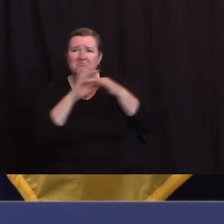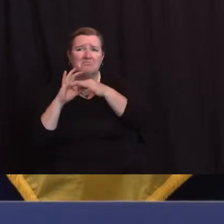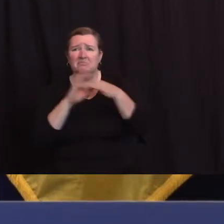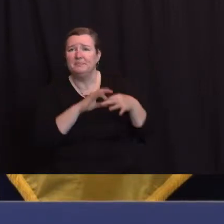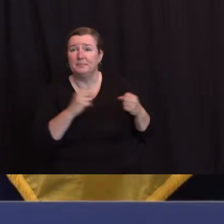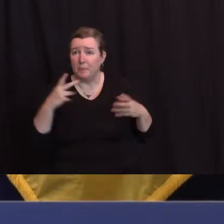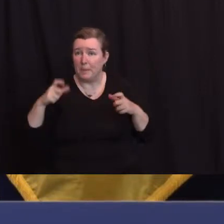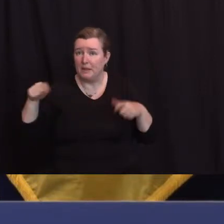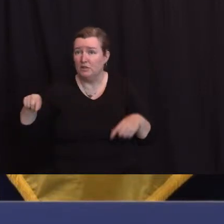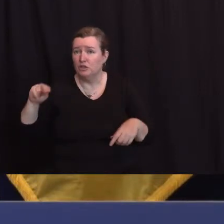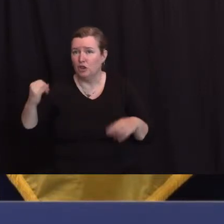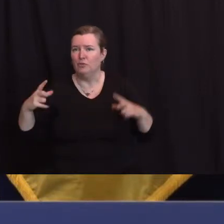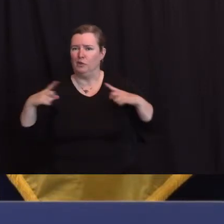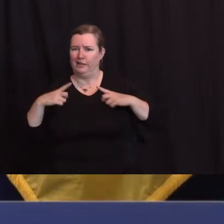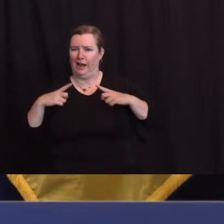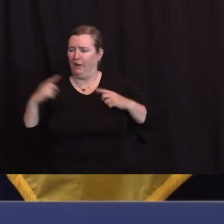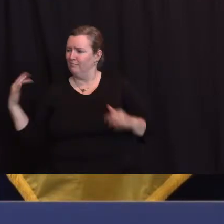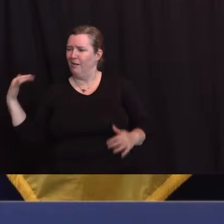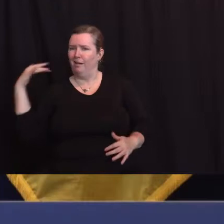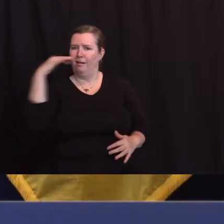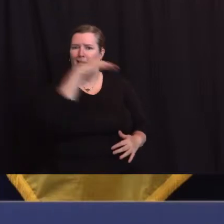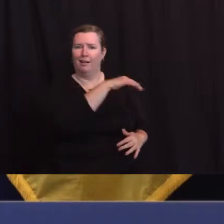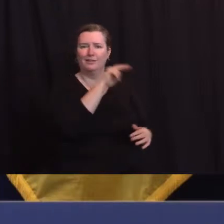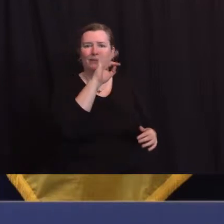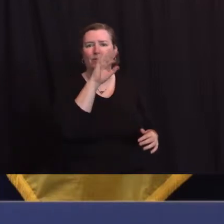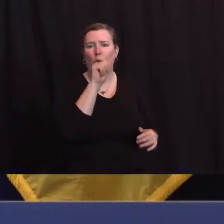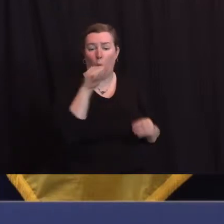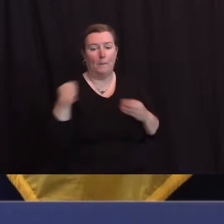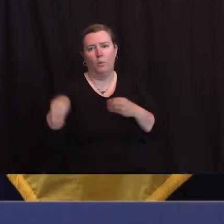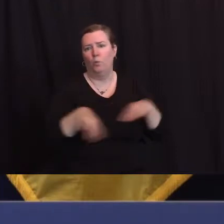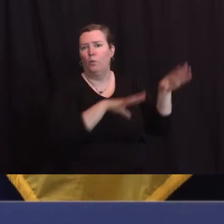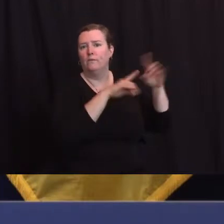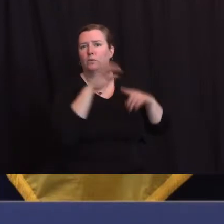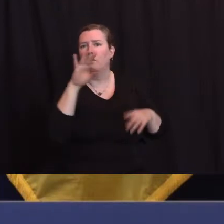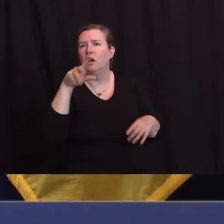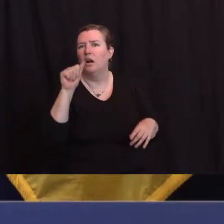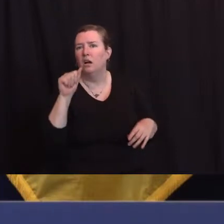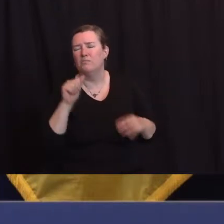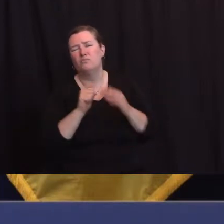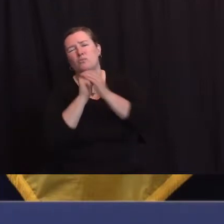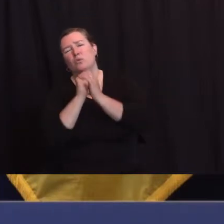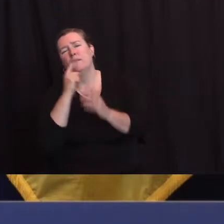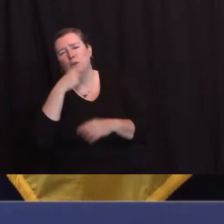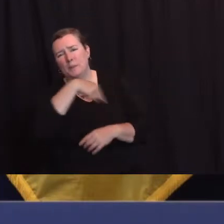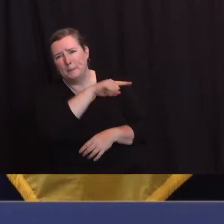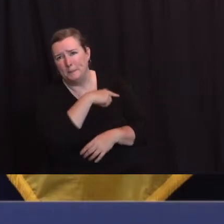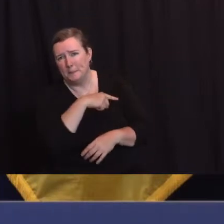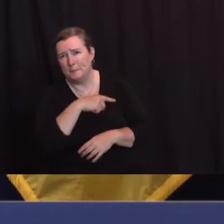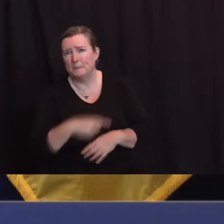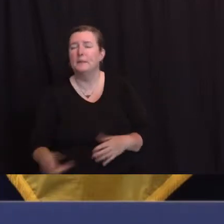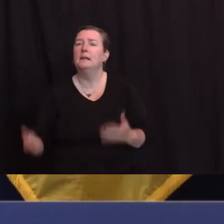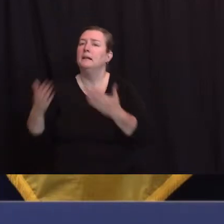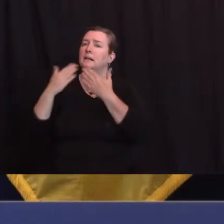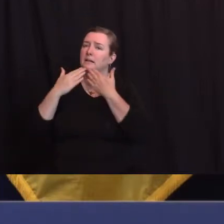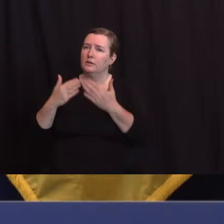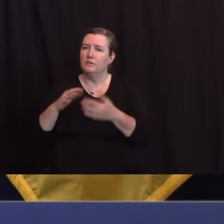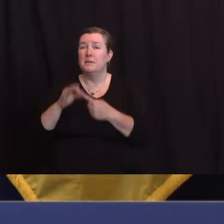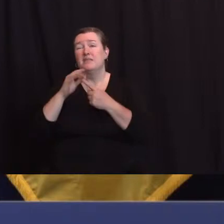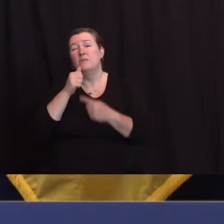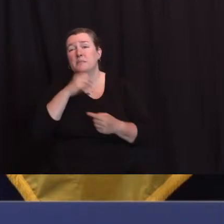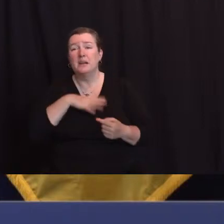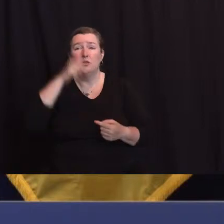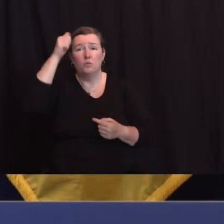retirees who have moved down there over the years. So keep them all in your prayers. And again, thanks especially to the women and men of Task Force